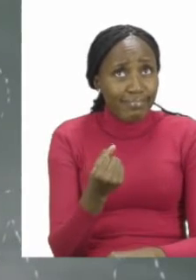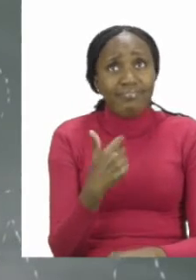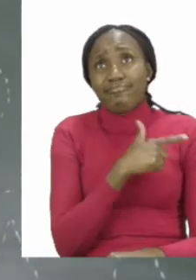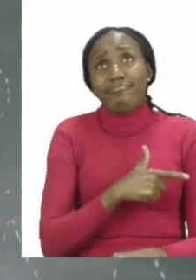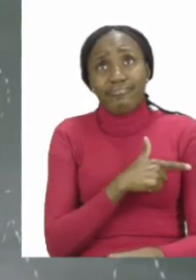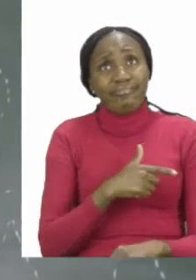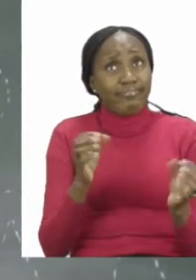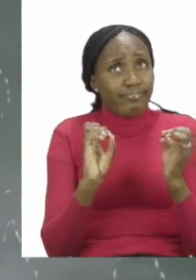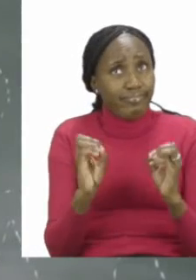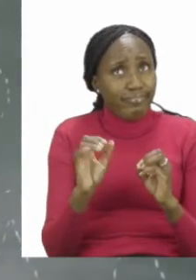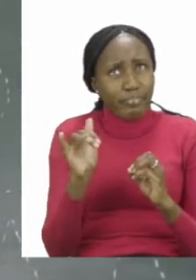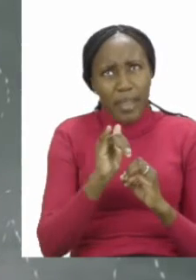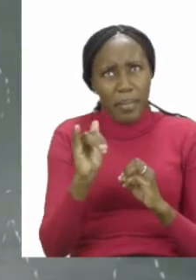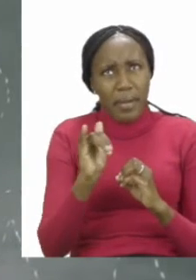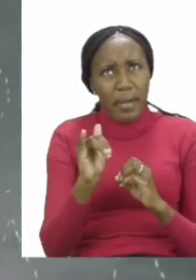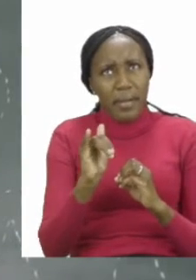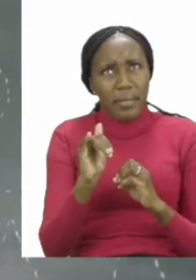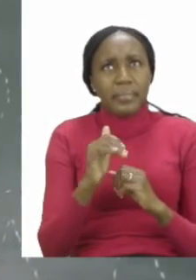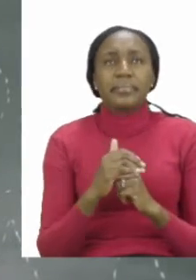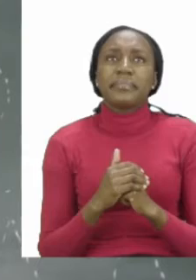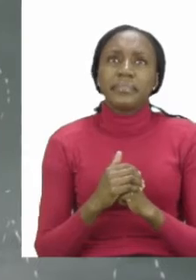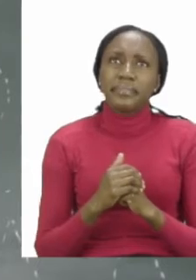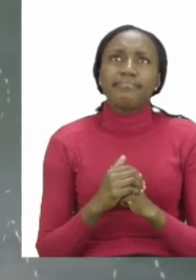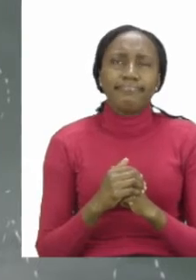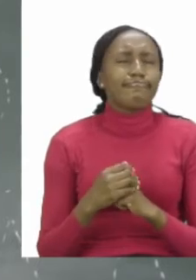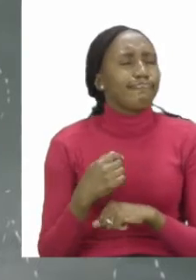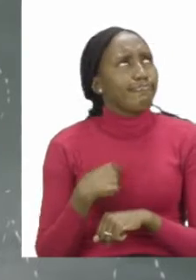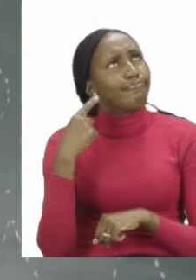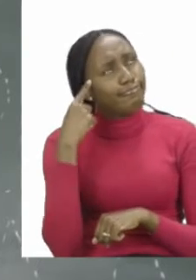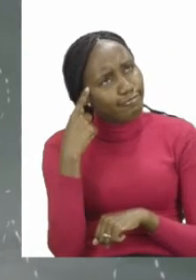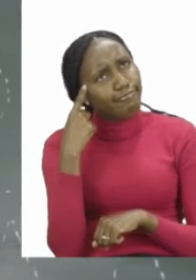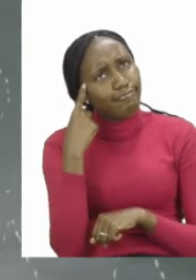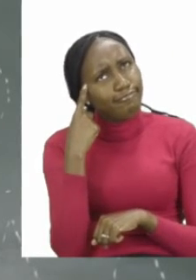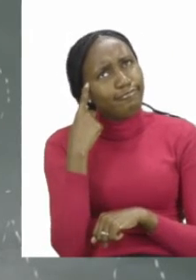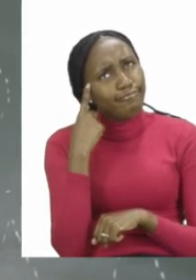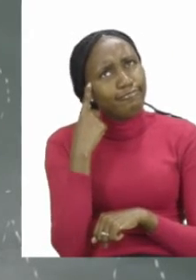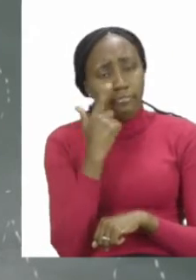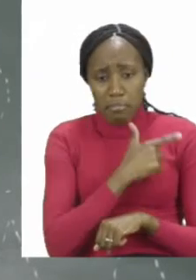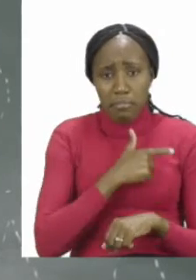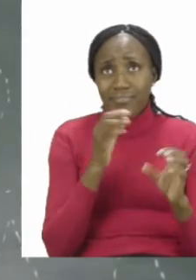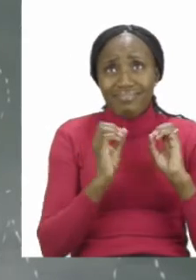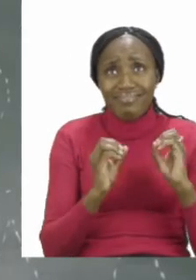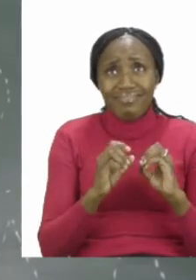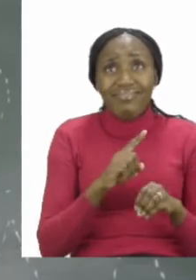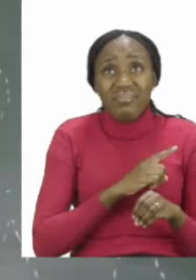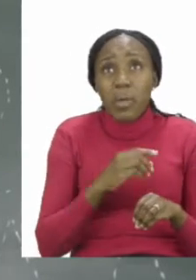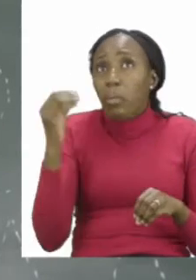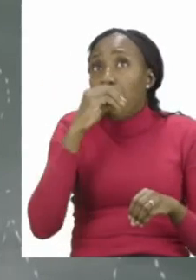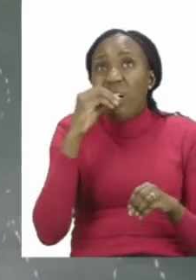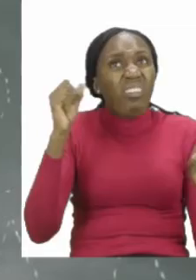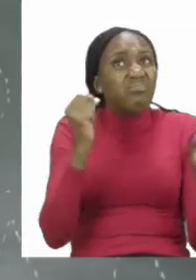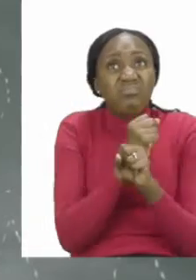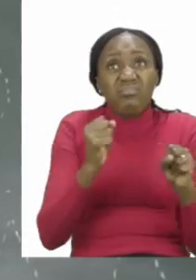a non-living thing? I think it's non-living because it can't eat